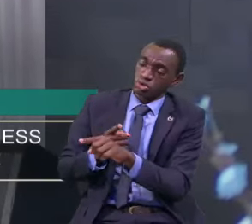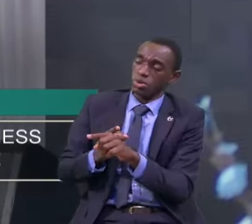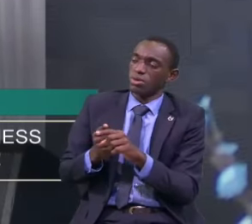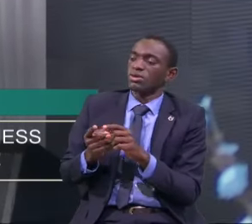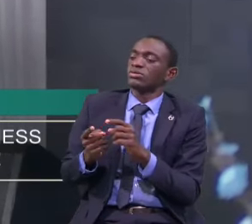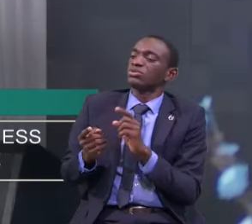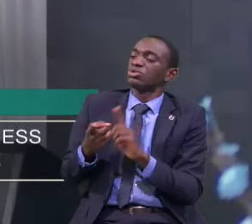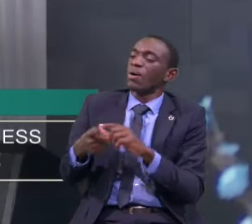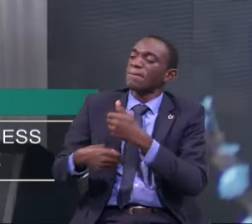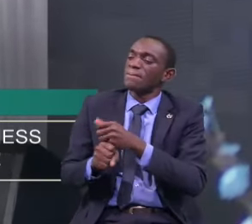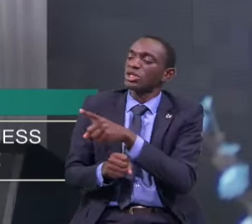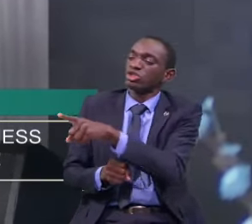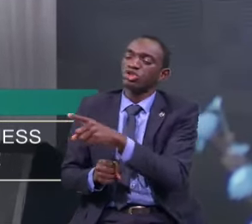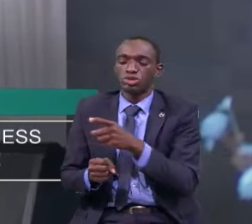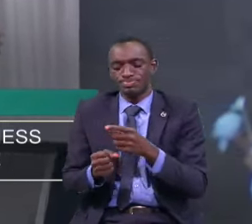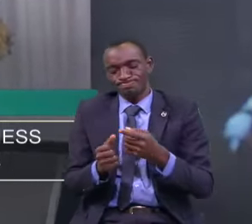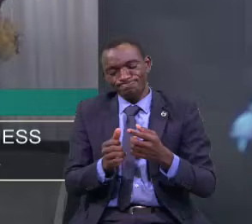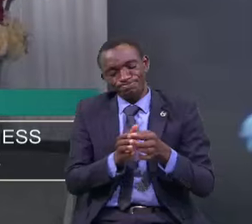of life.